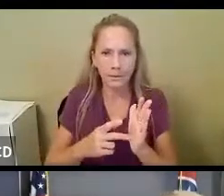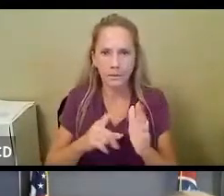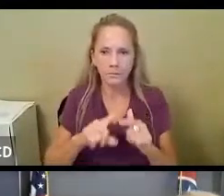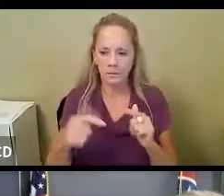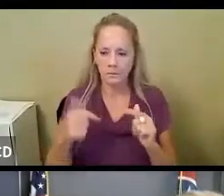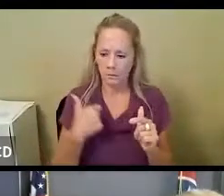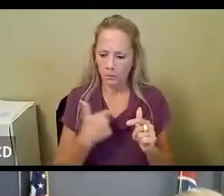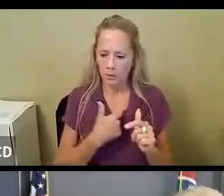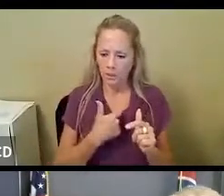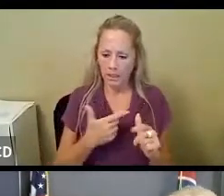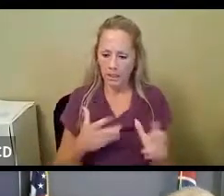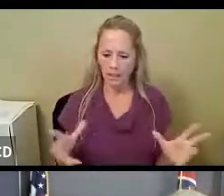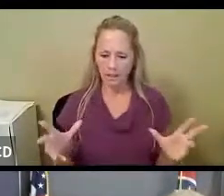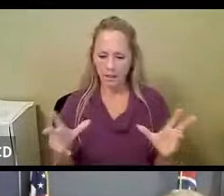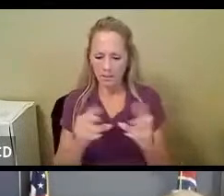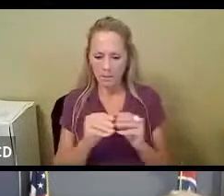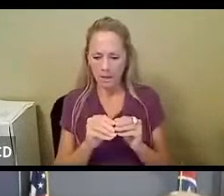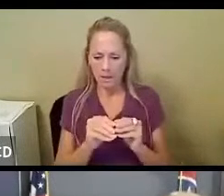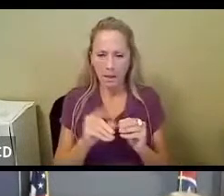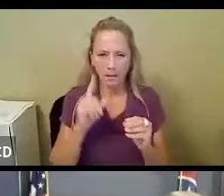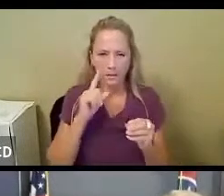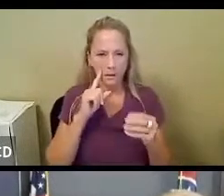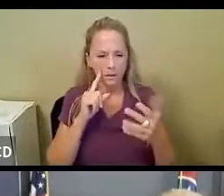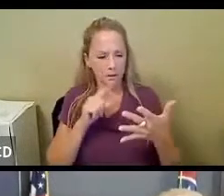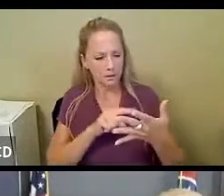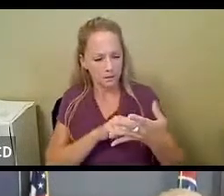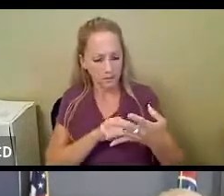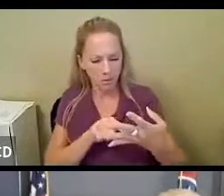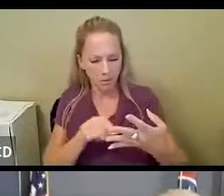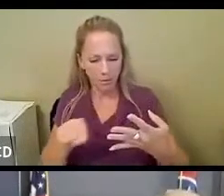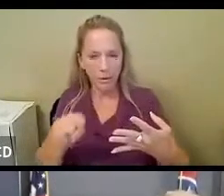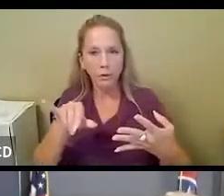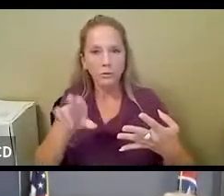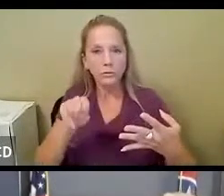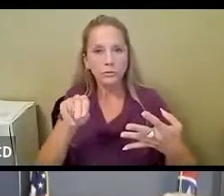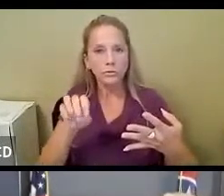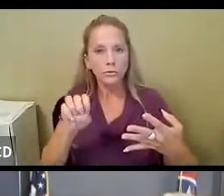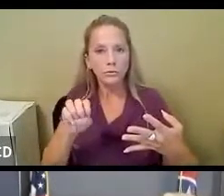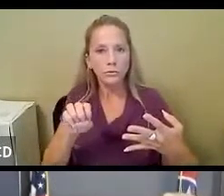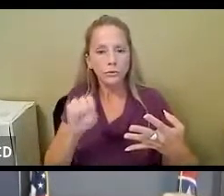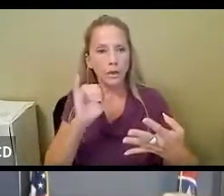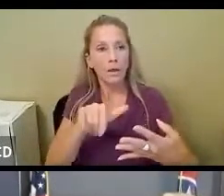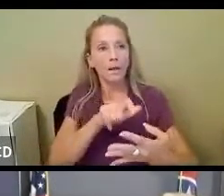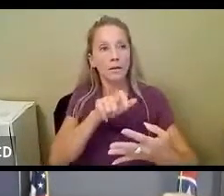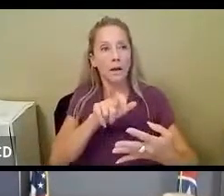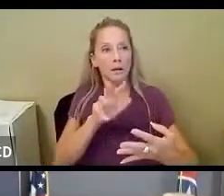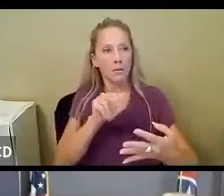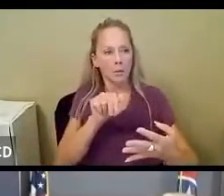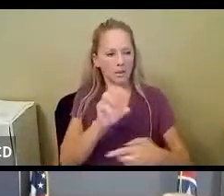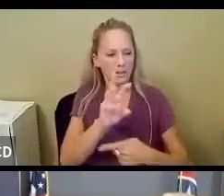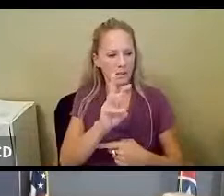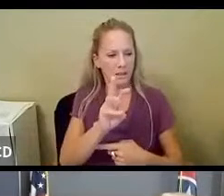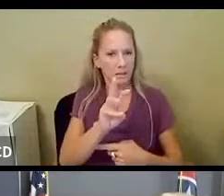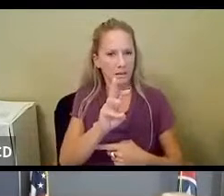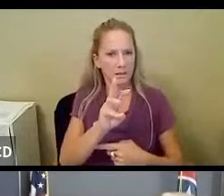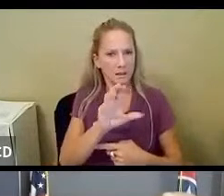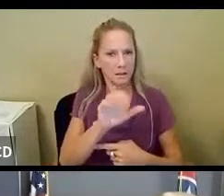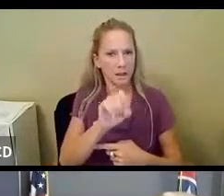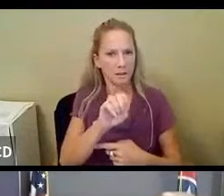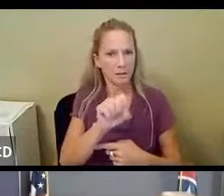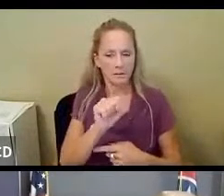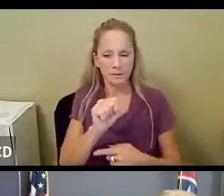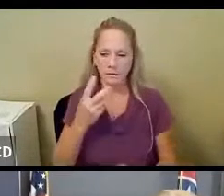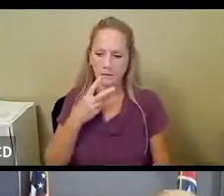of June, we had, I believe it was about 6 positive cases. As of a couple of days ago, yesterday, it was